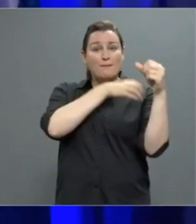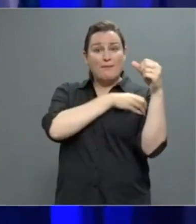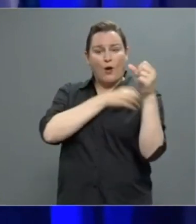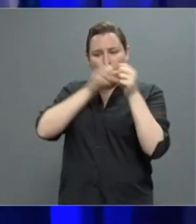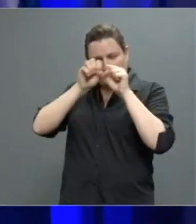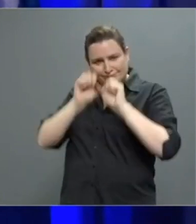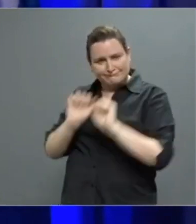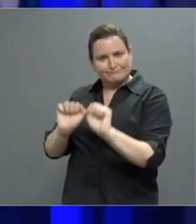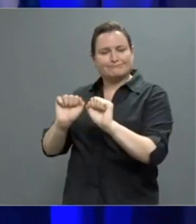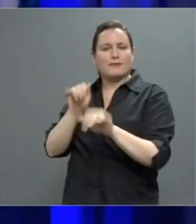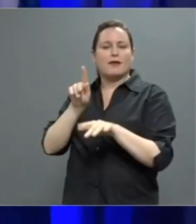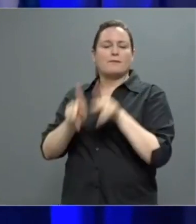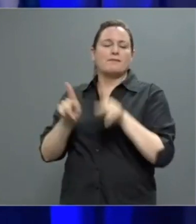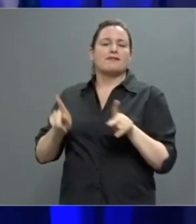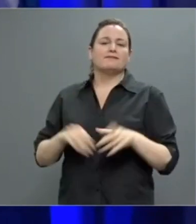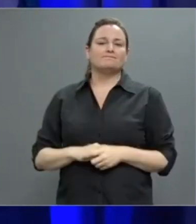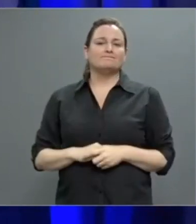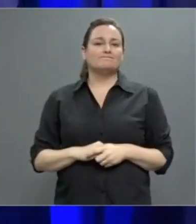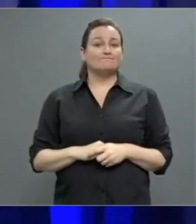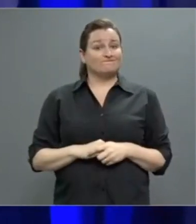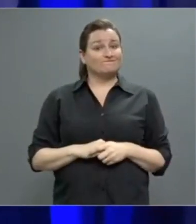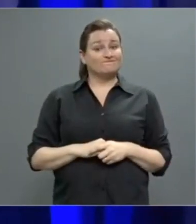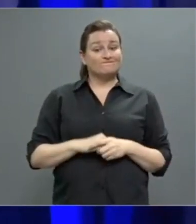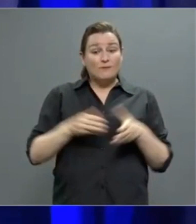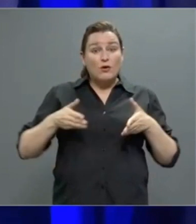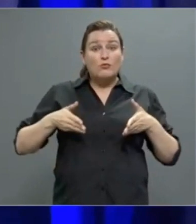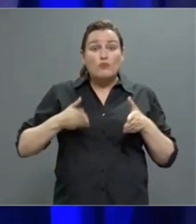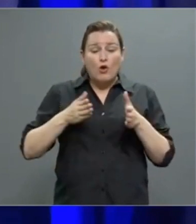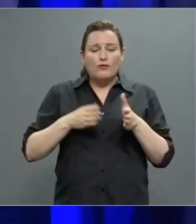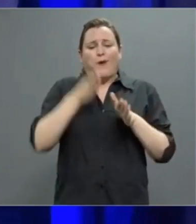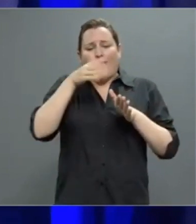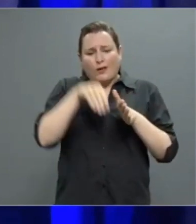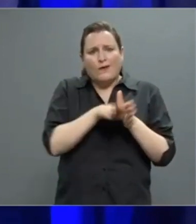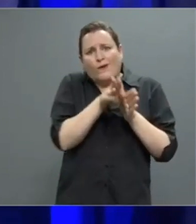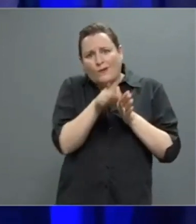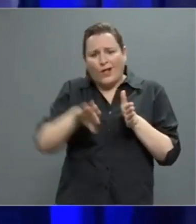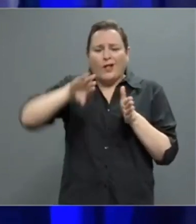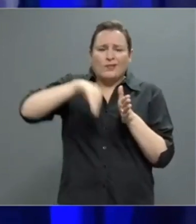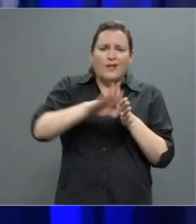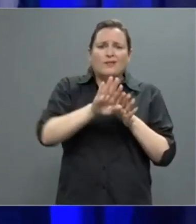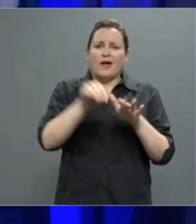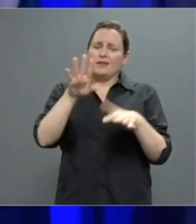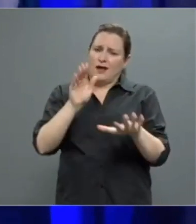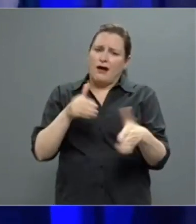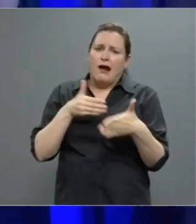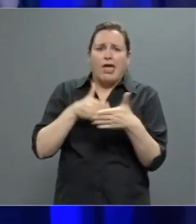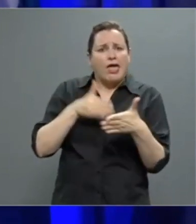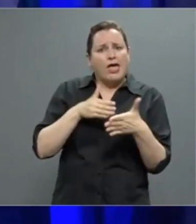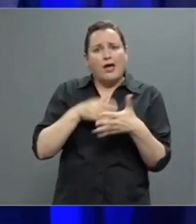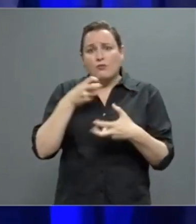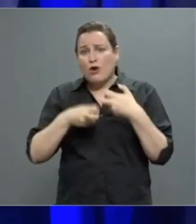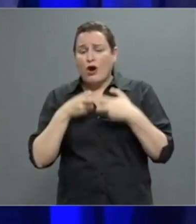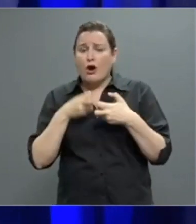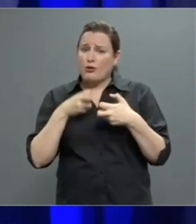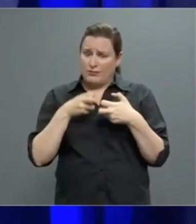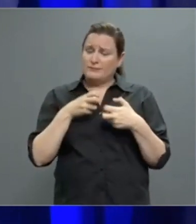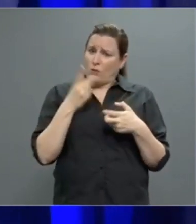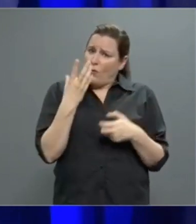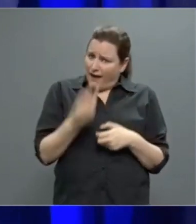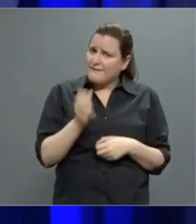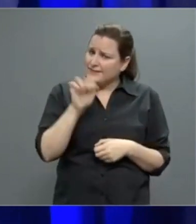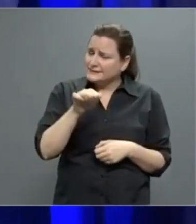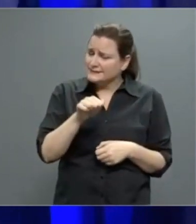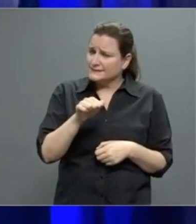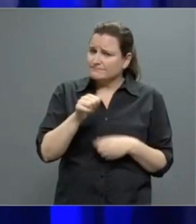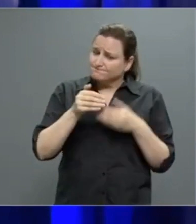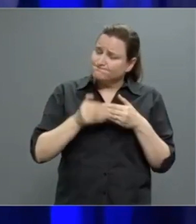not be an easy one. There will be plenty of obstacles and battles, as well as mirages along the way. But we